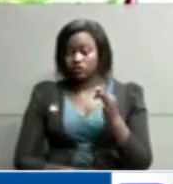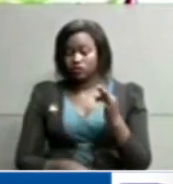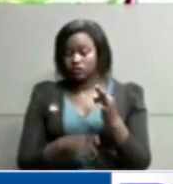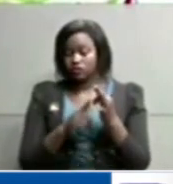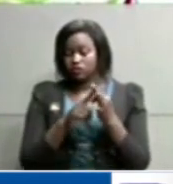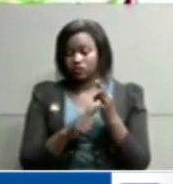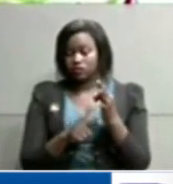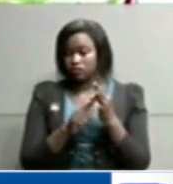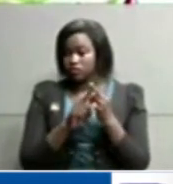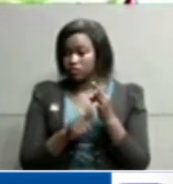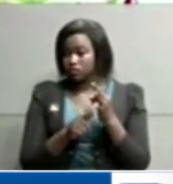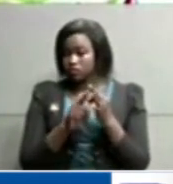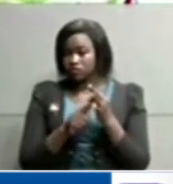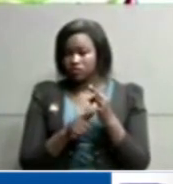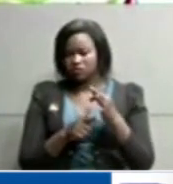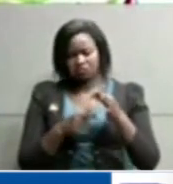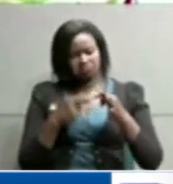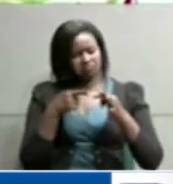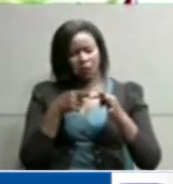Tewali kyakuna